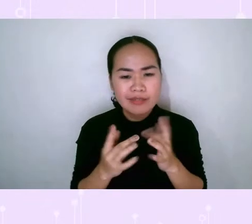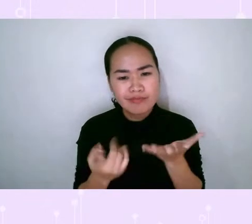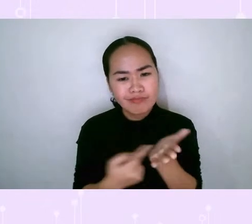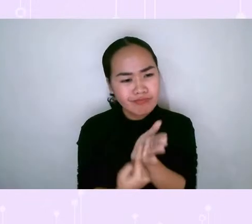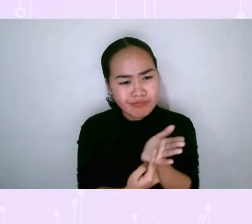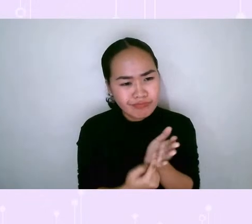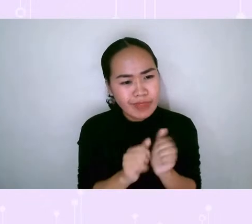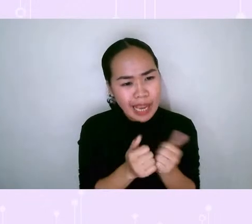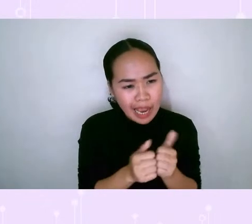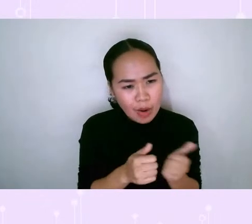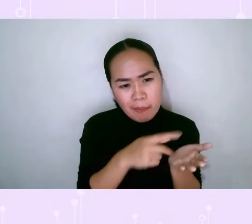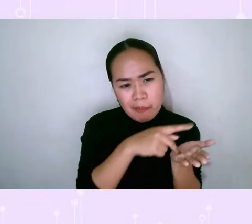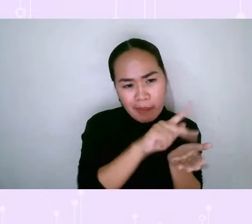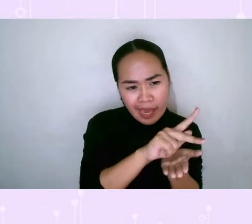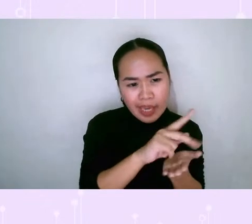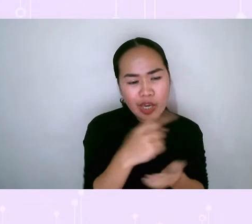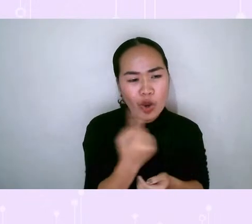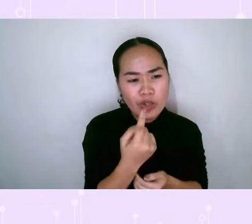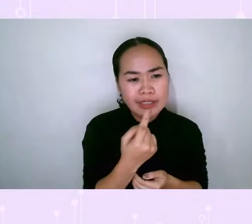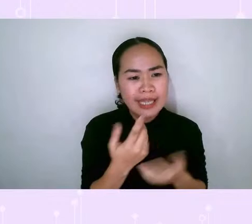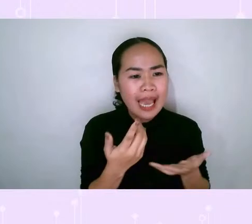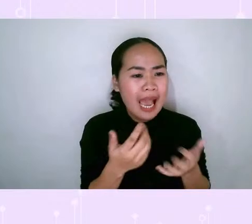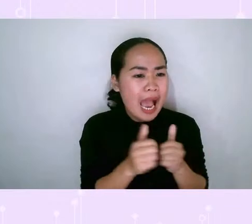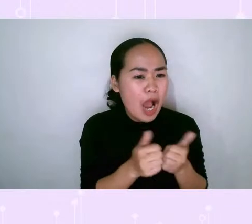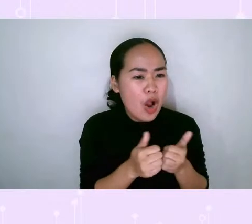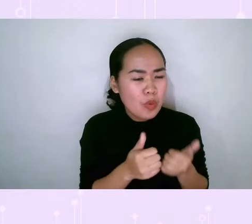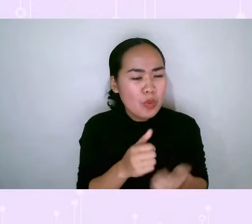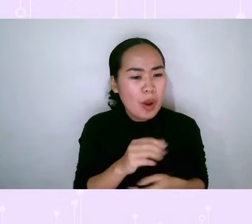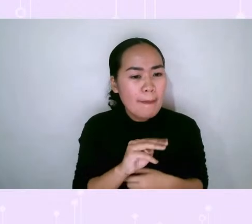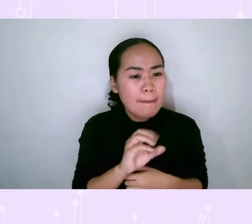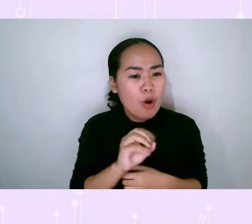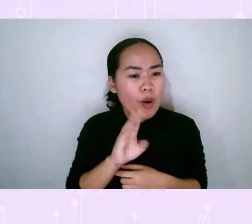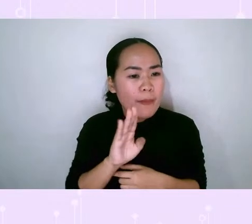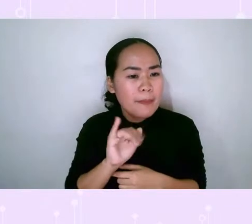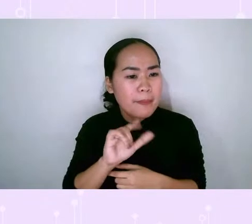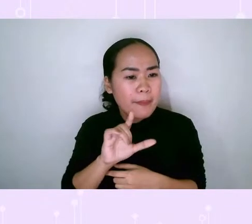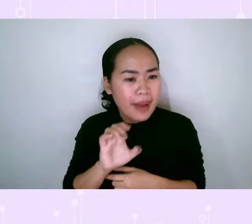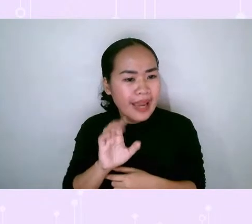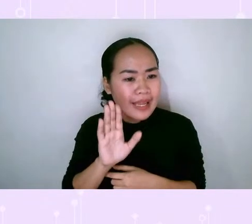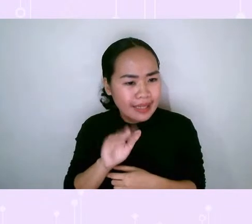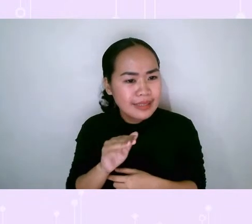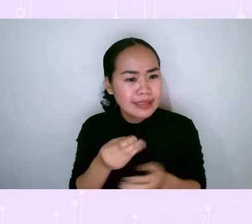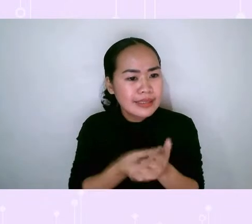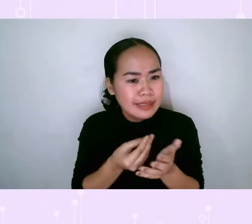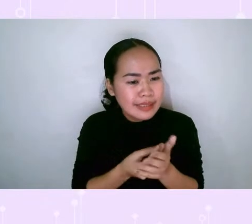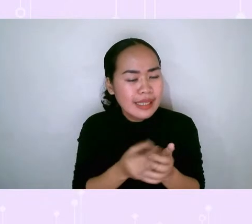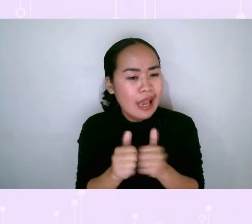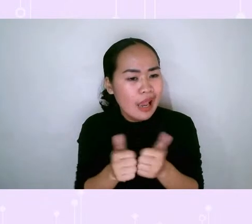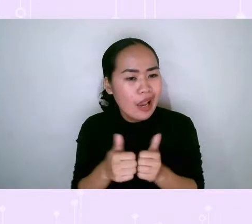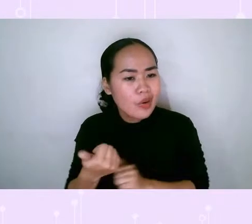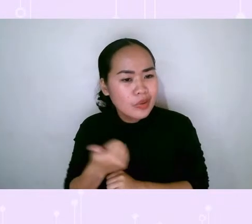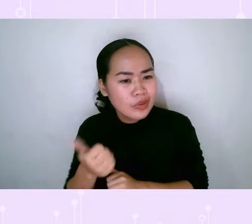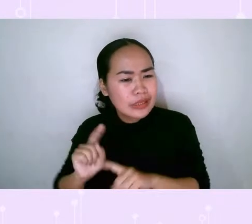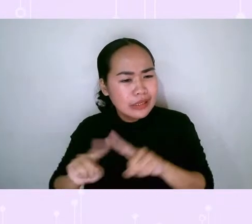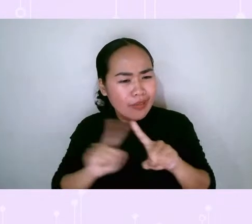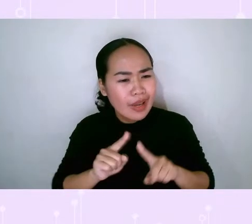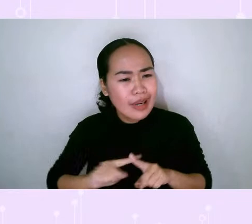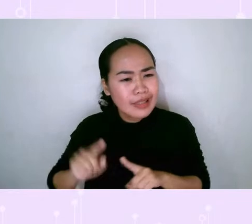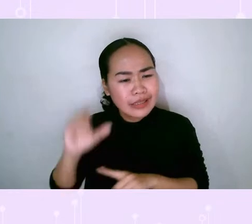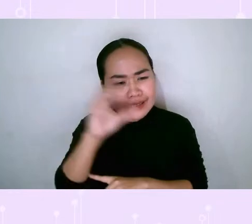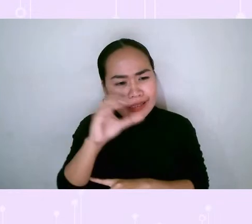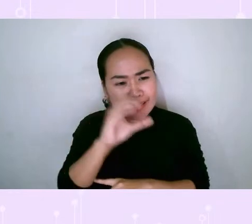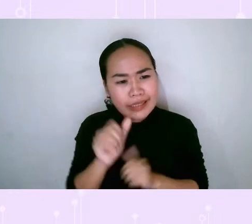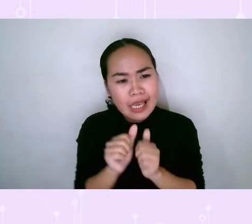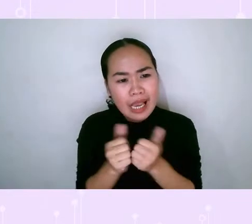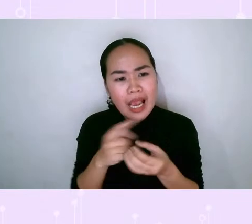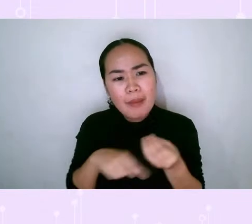groceries using mobile wallets. We communicate with colleagues through email. We navigate locations using online tools. And we connect with